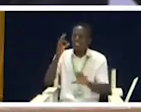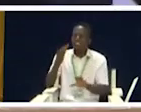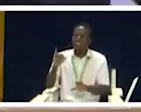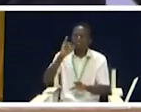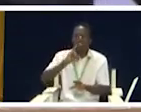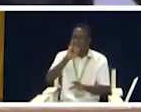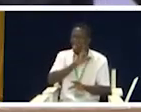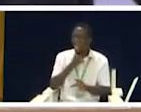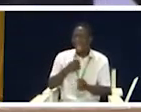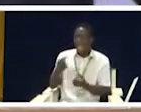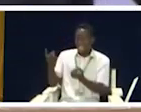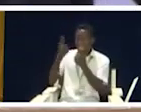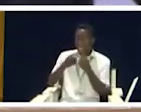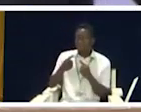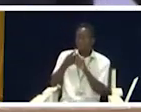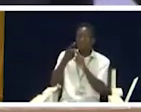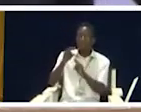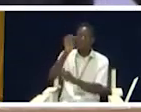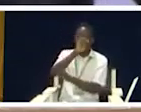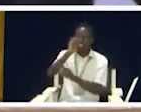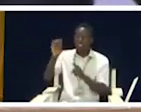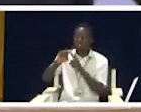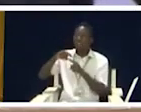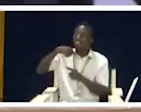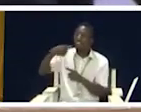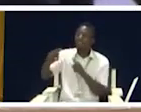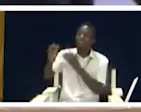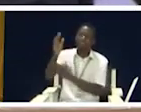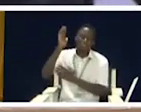you tonight, God will give you supernatural speed.